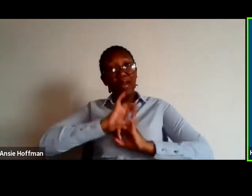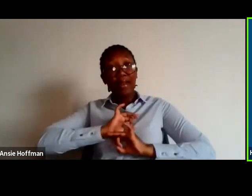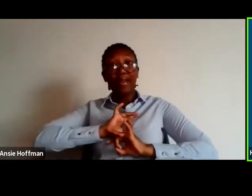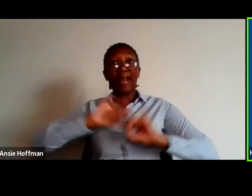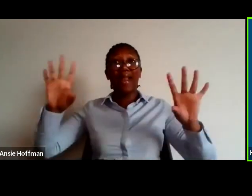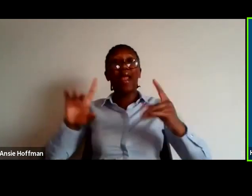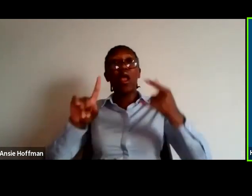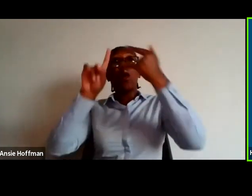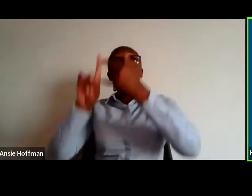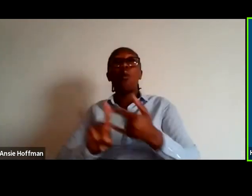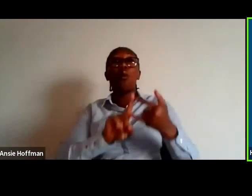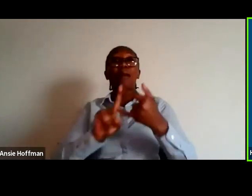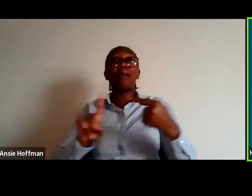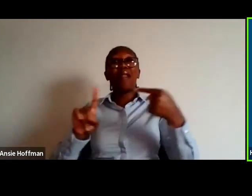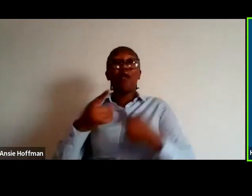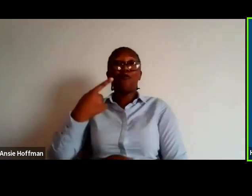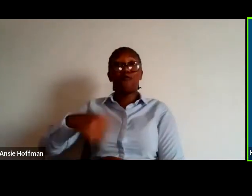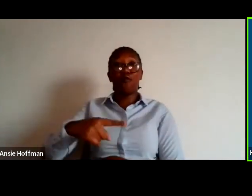webinar.